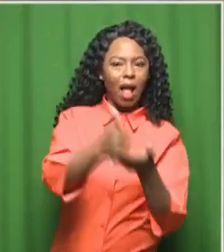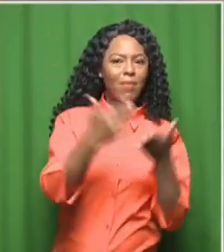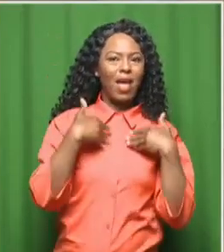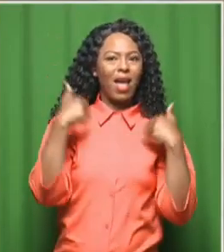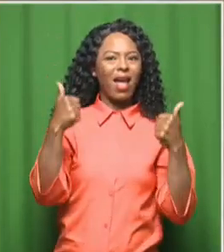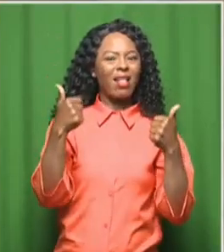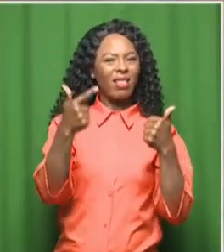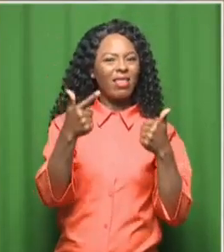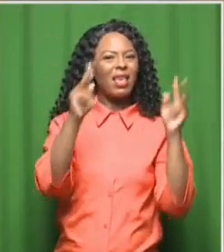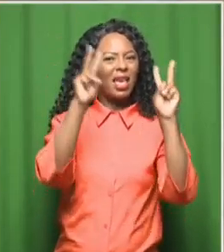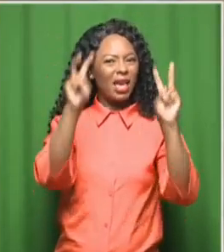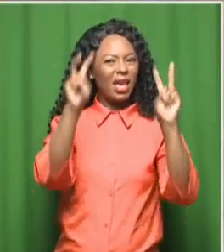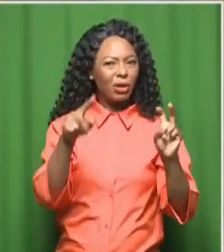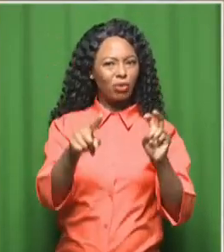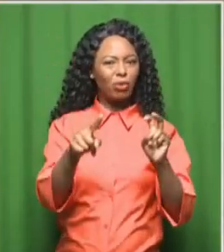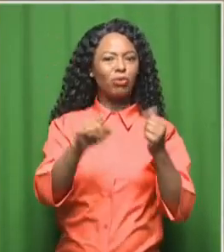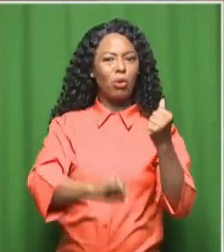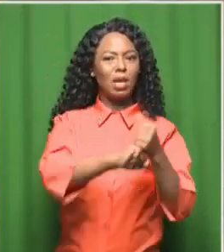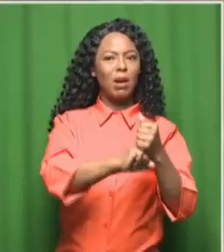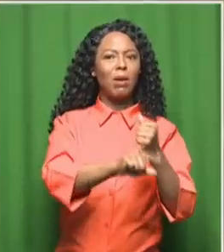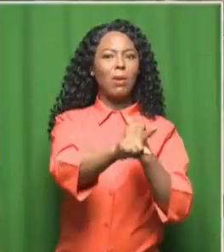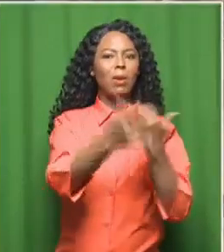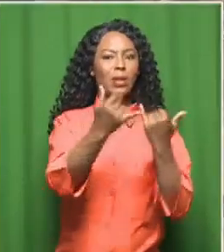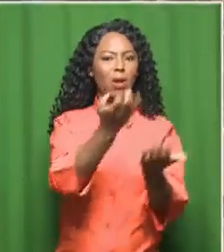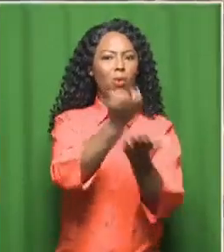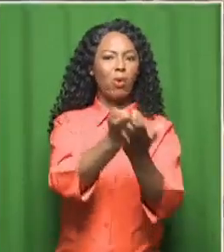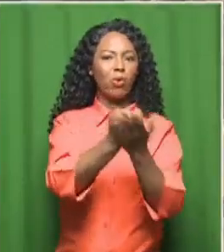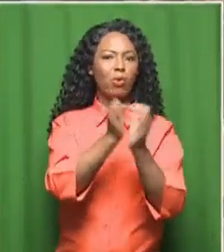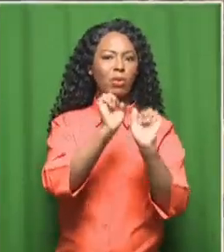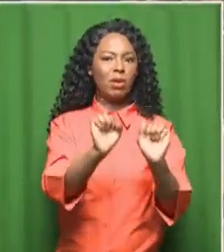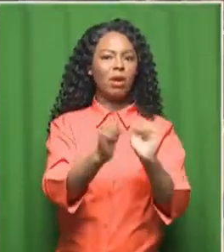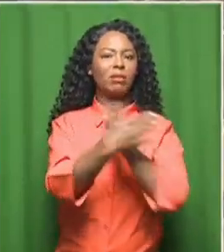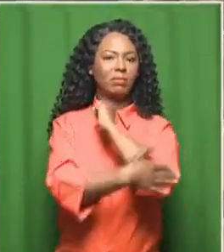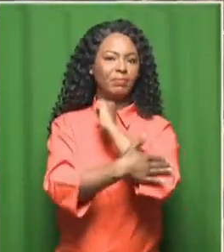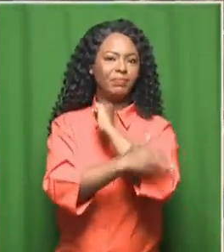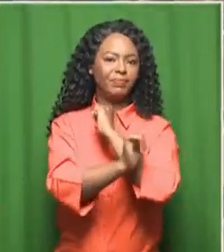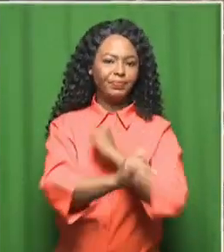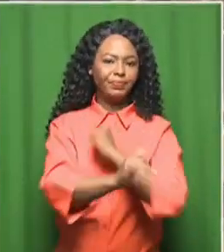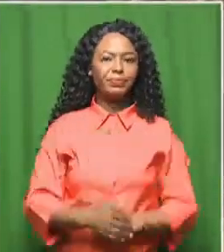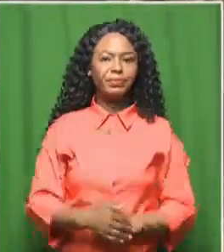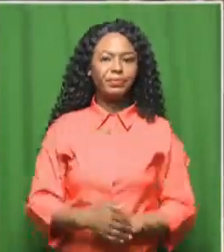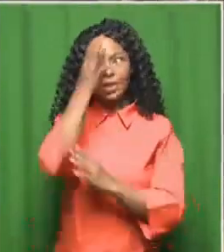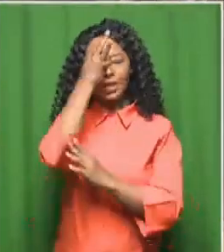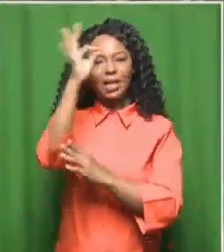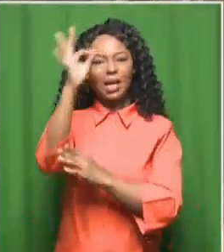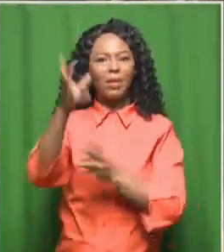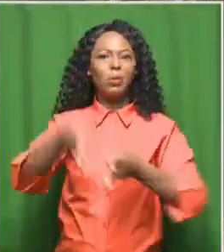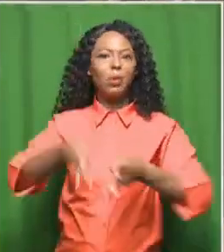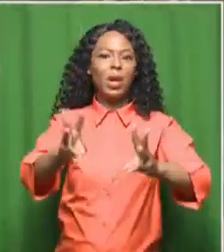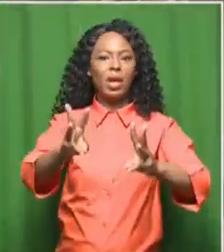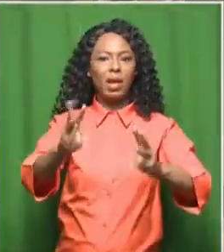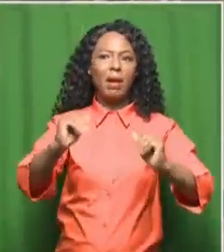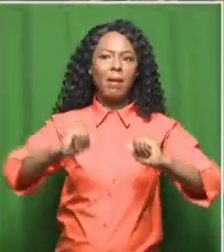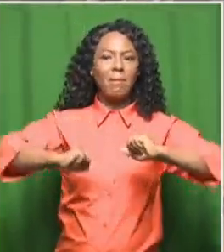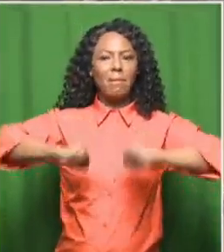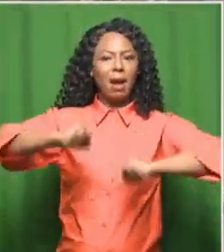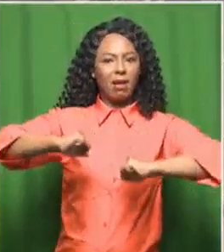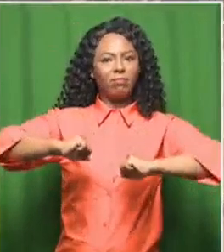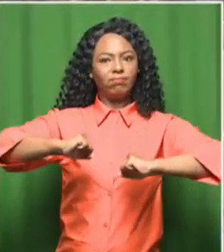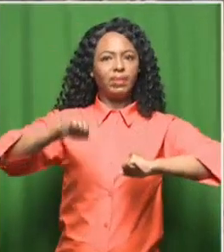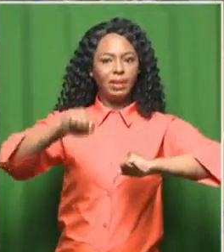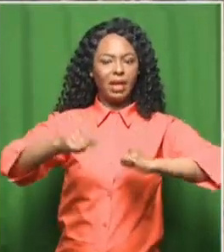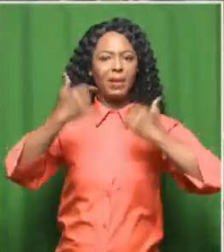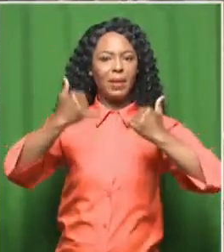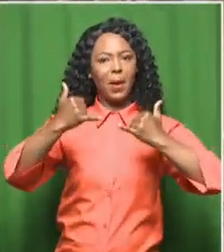stimulus package to boost the activity of the economy. It is the government's way of balancing the economy. So the government basically does